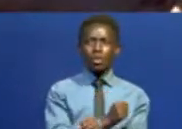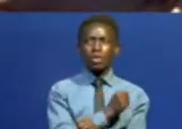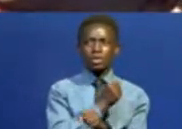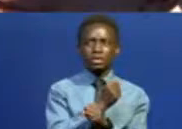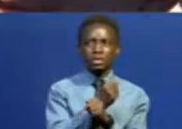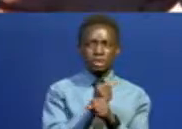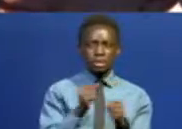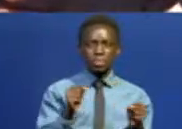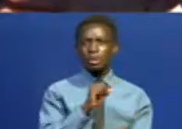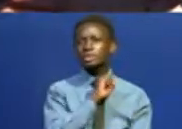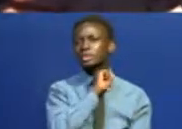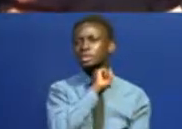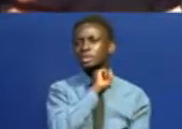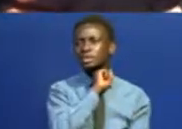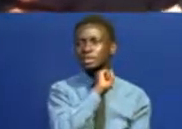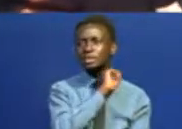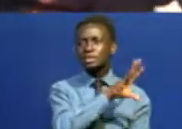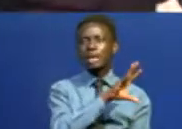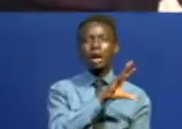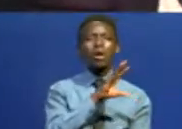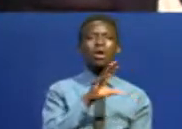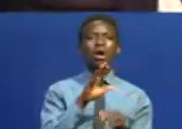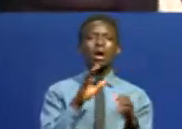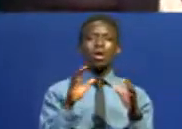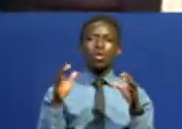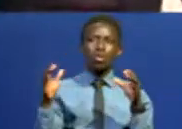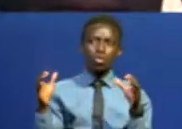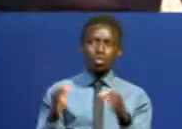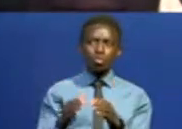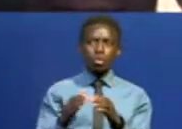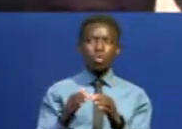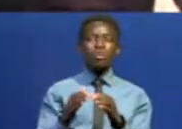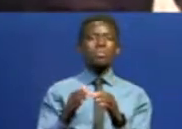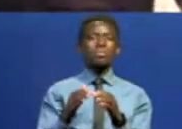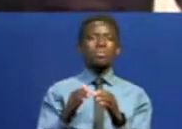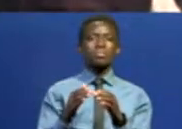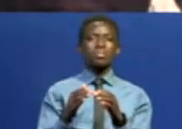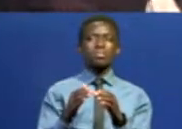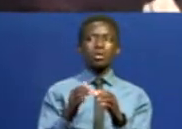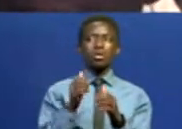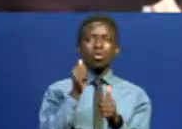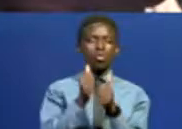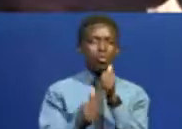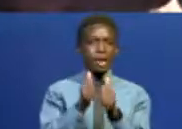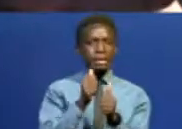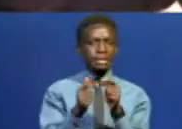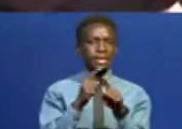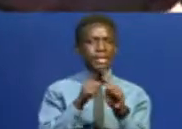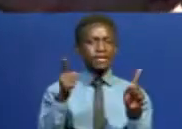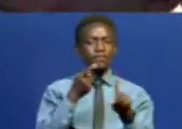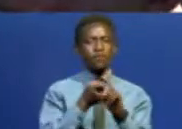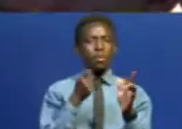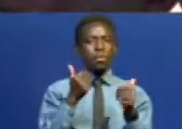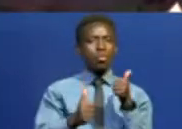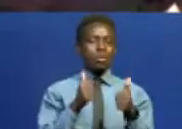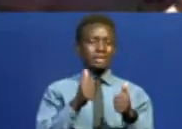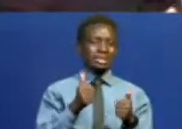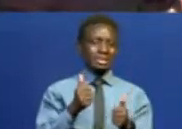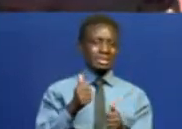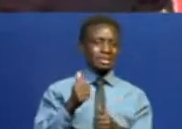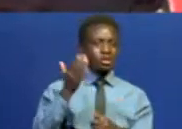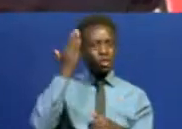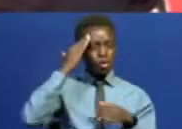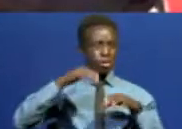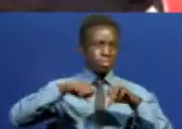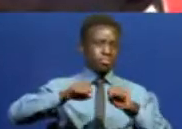shout or proclaim a party different from the one that used to be predominant here. So things have changed, and we